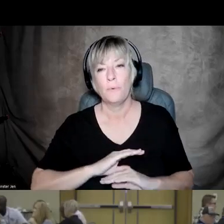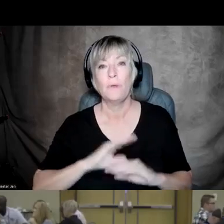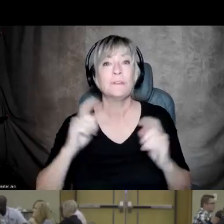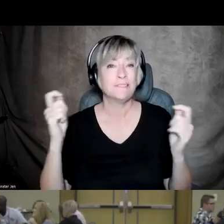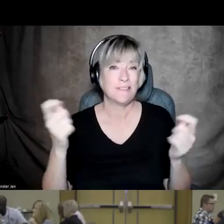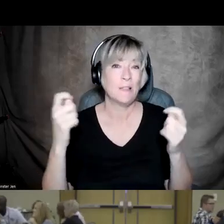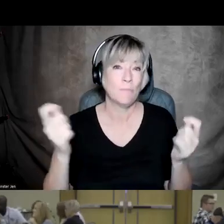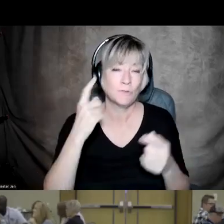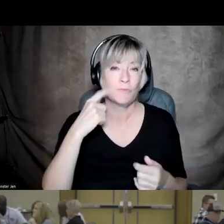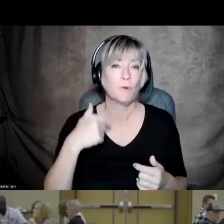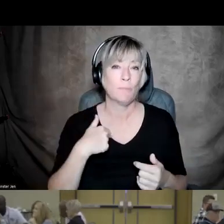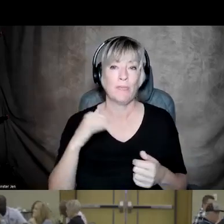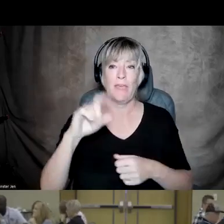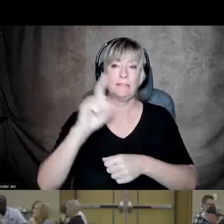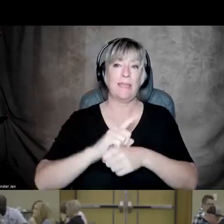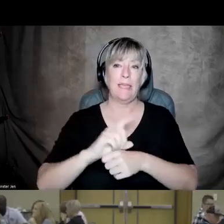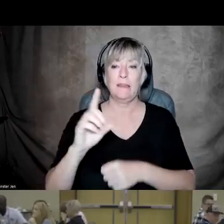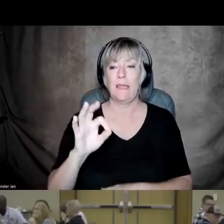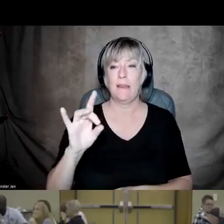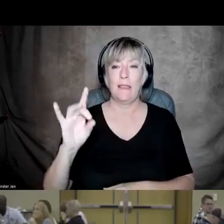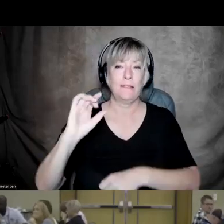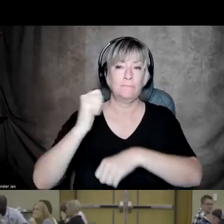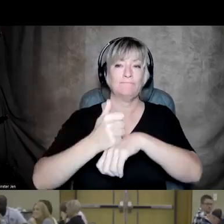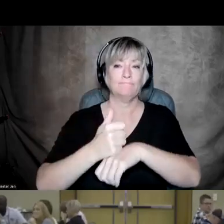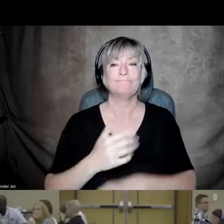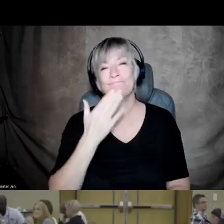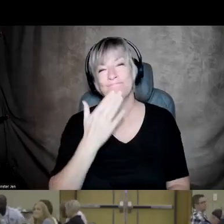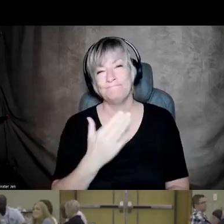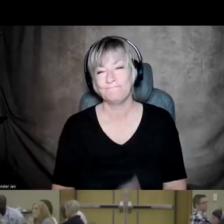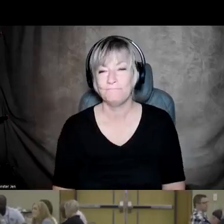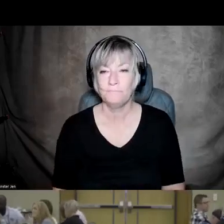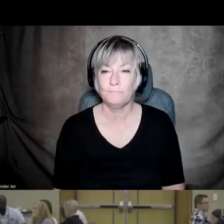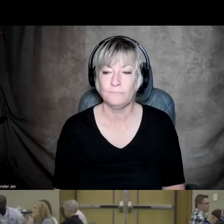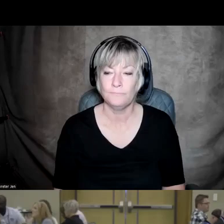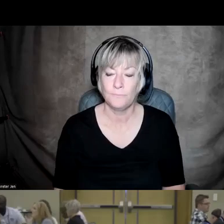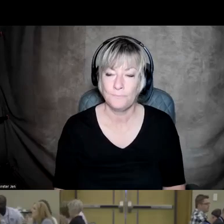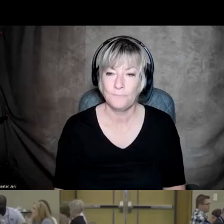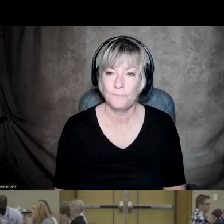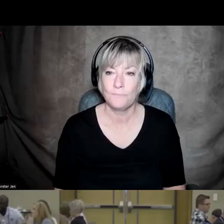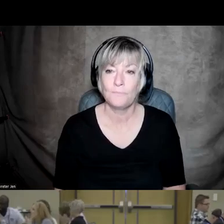celebration for me, the day 9/8. Thank you.